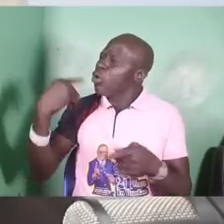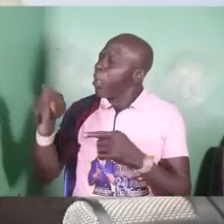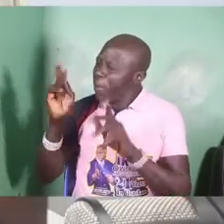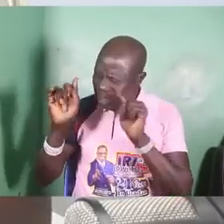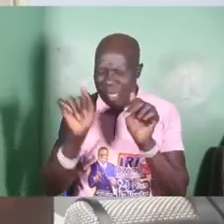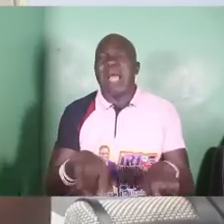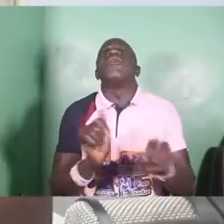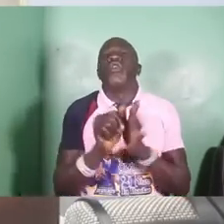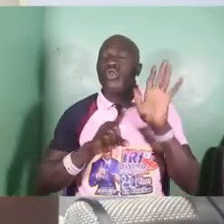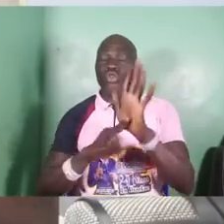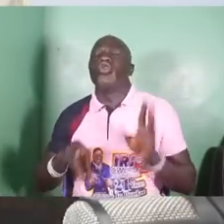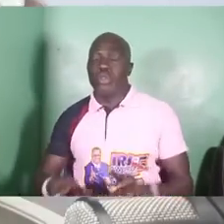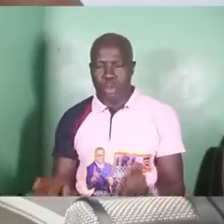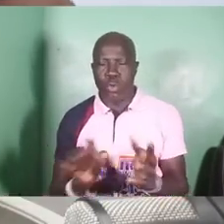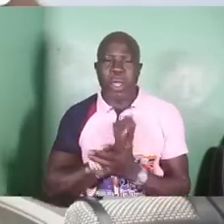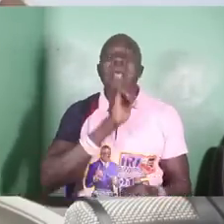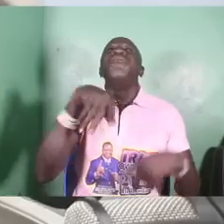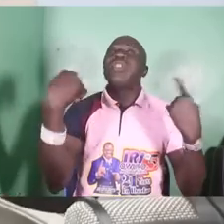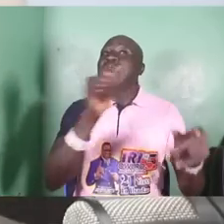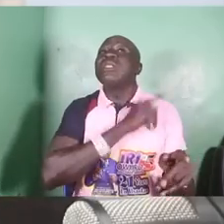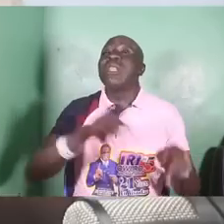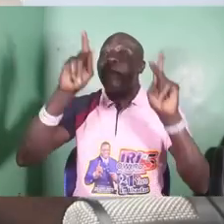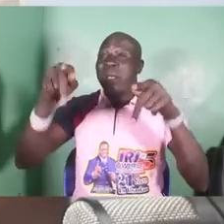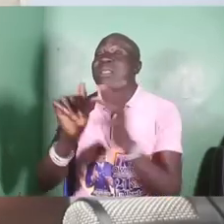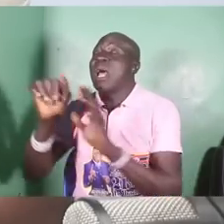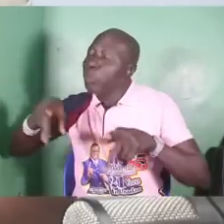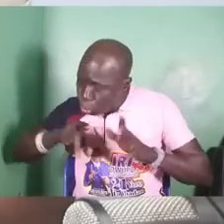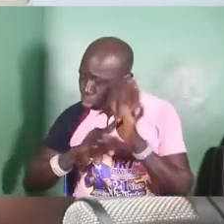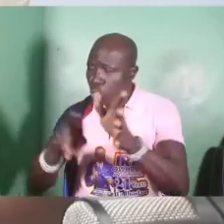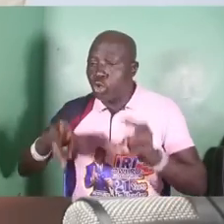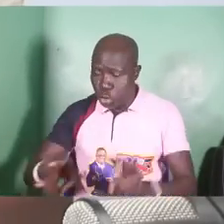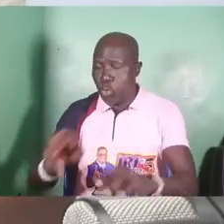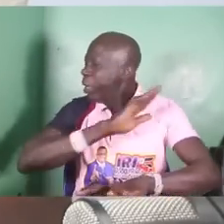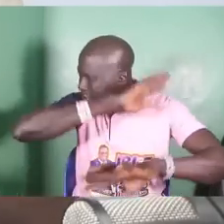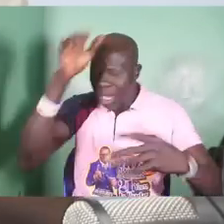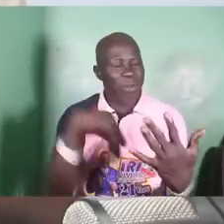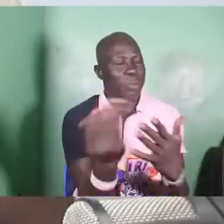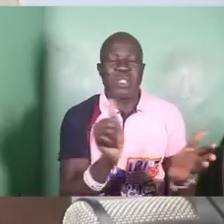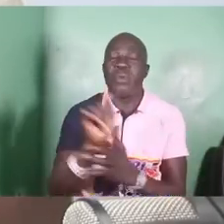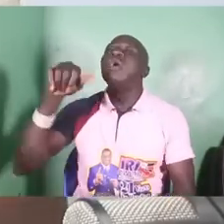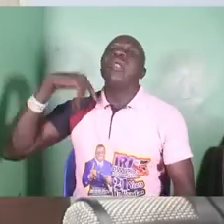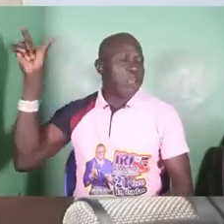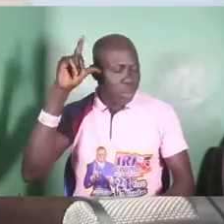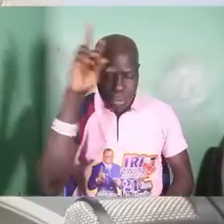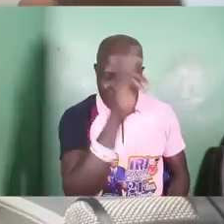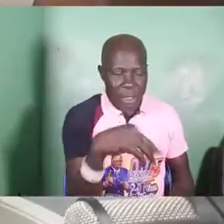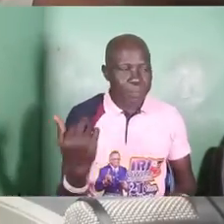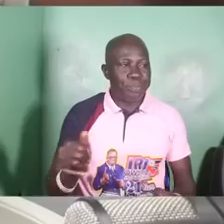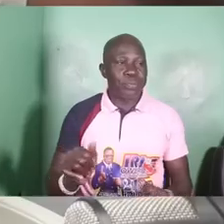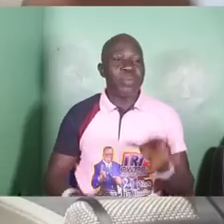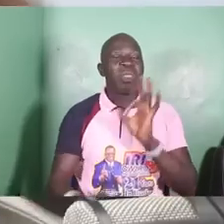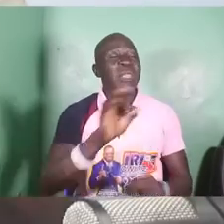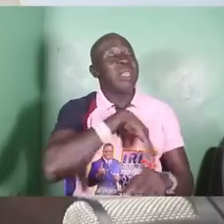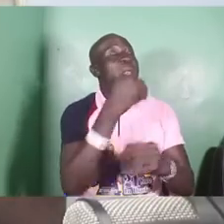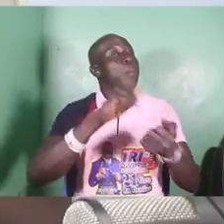the person that can show you the way. He is the one that show you the way that will not mistake